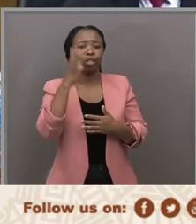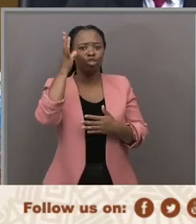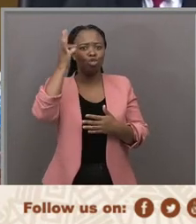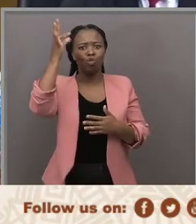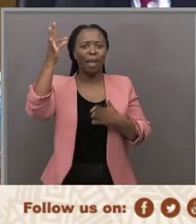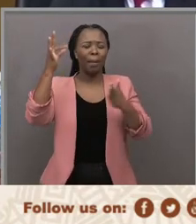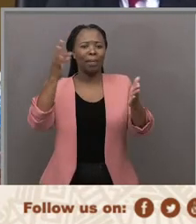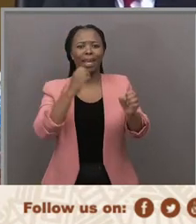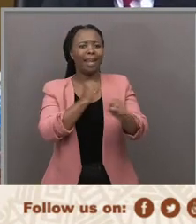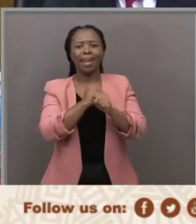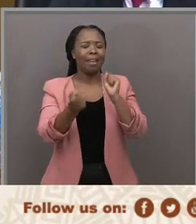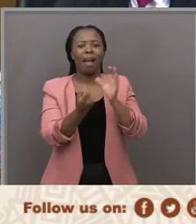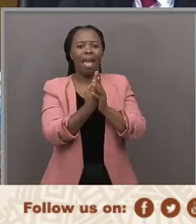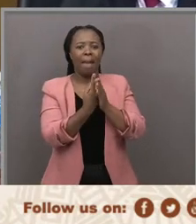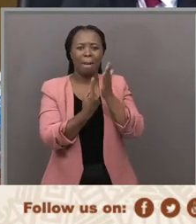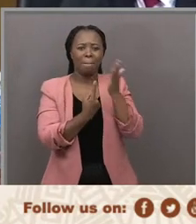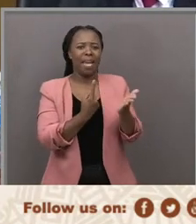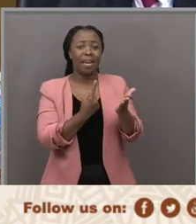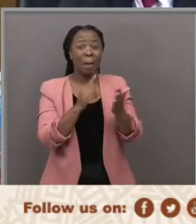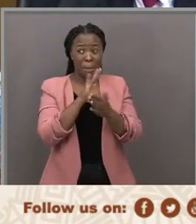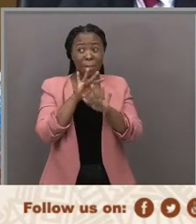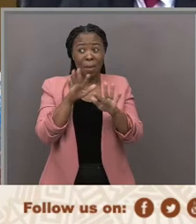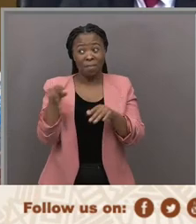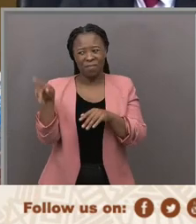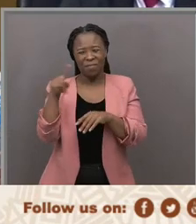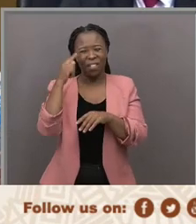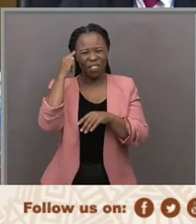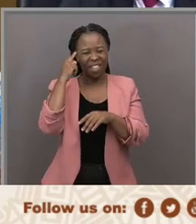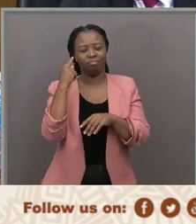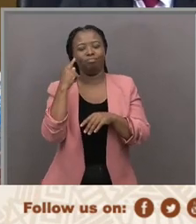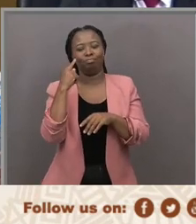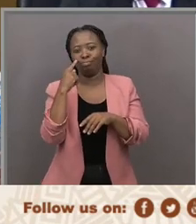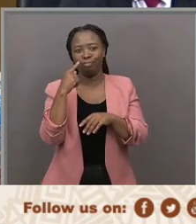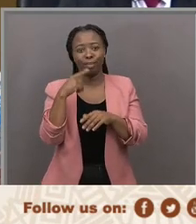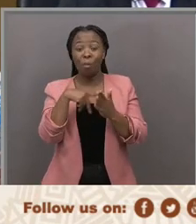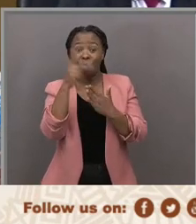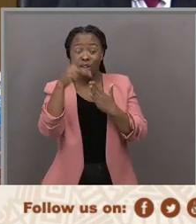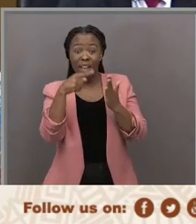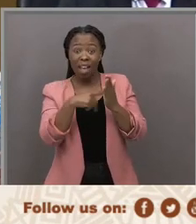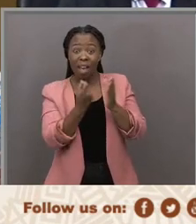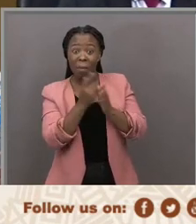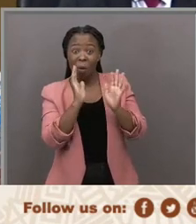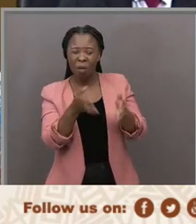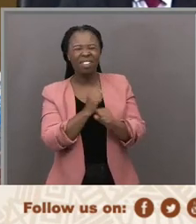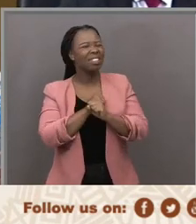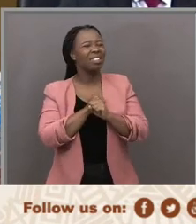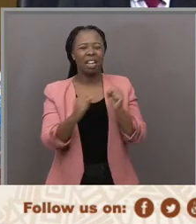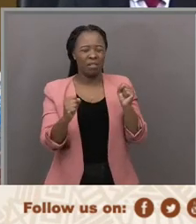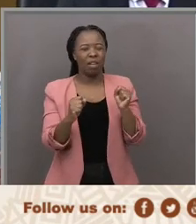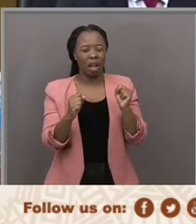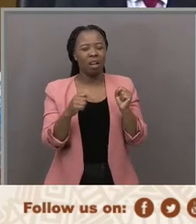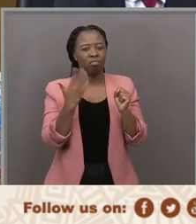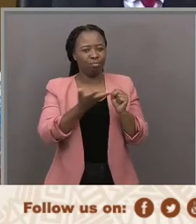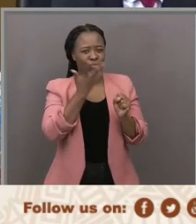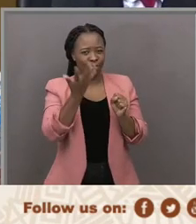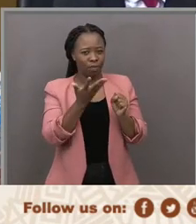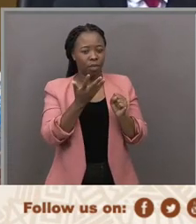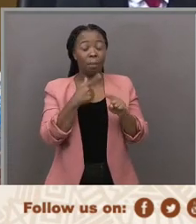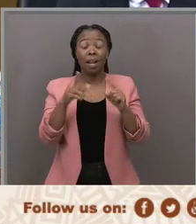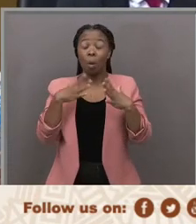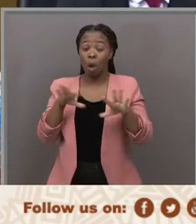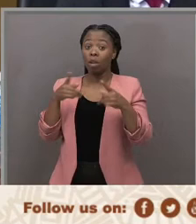never happen. There are people here who think it will never happen. But I want to say that, again, working